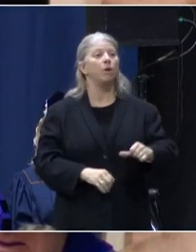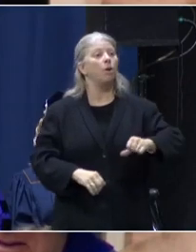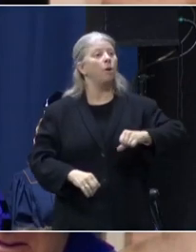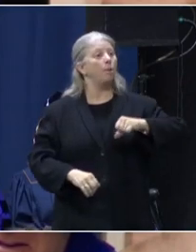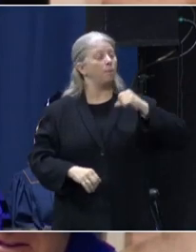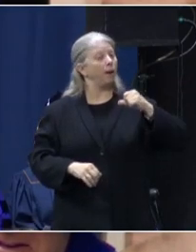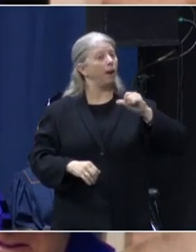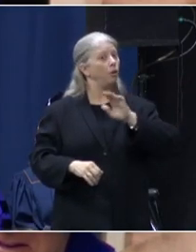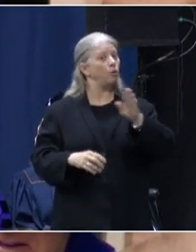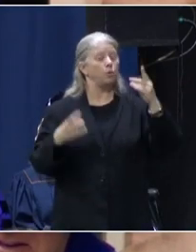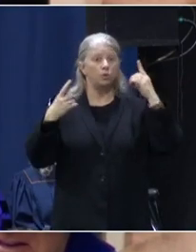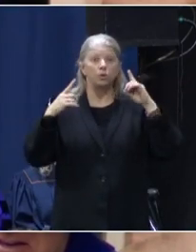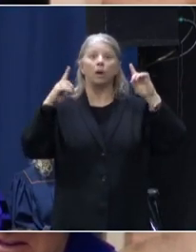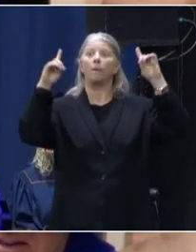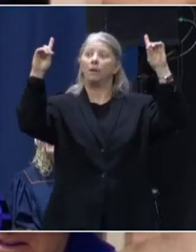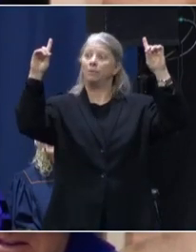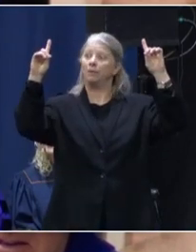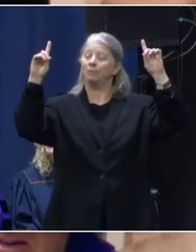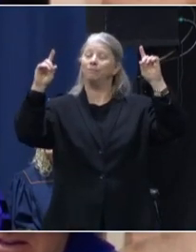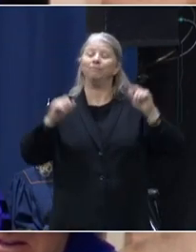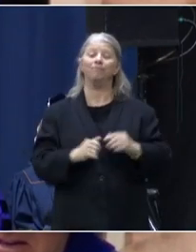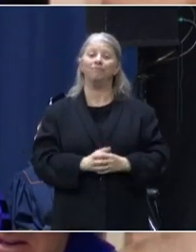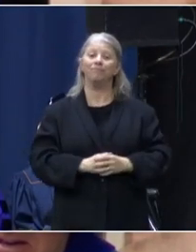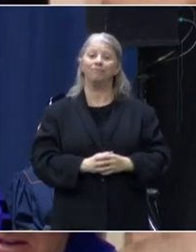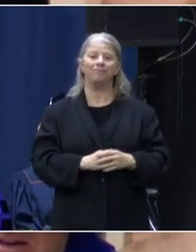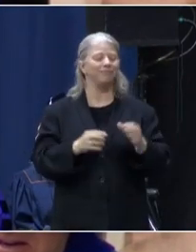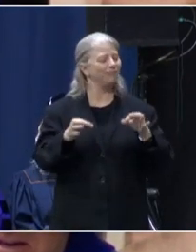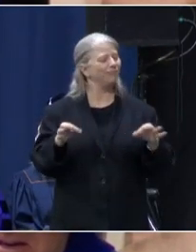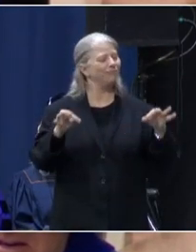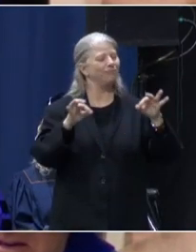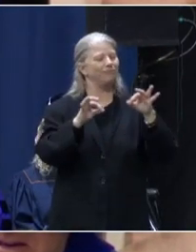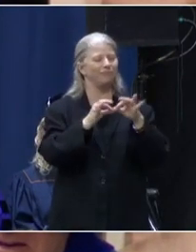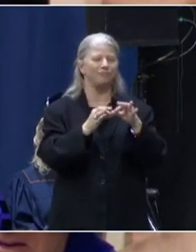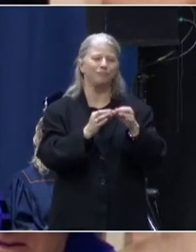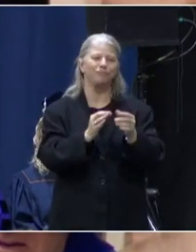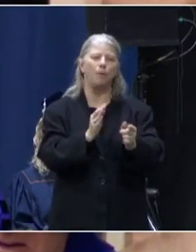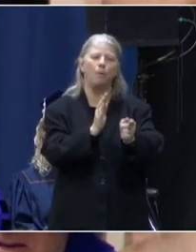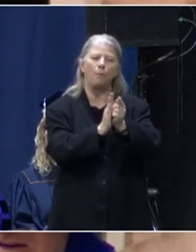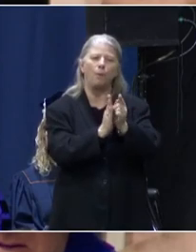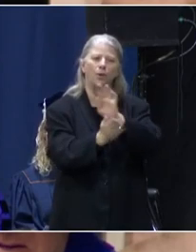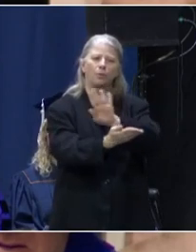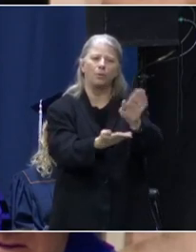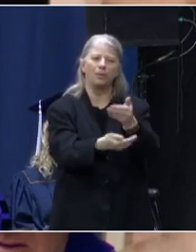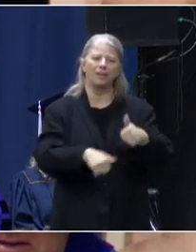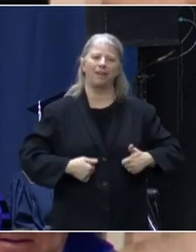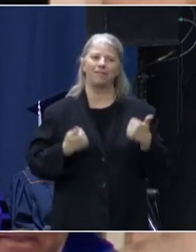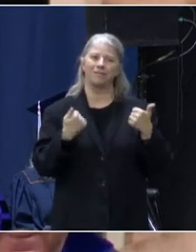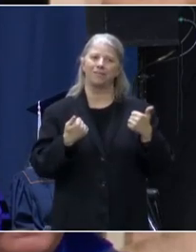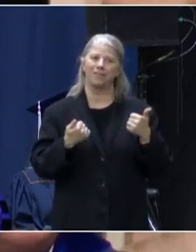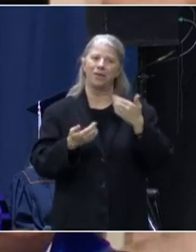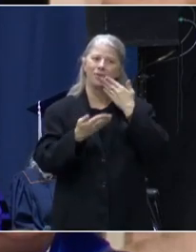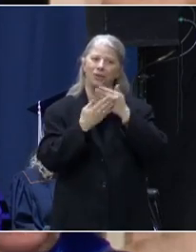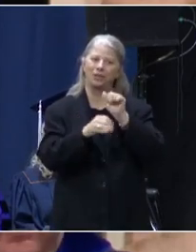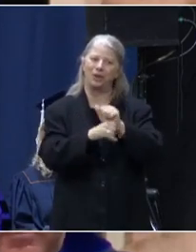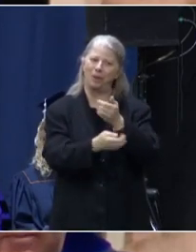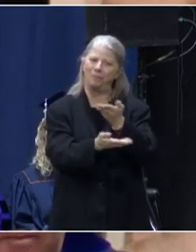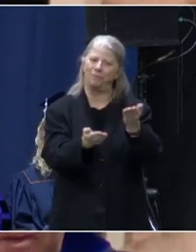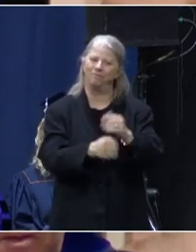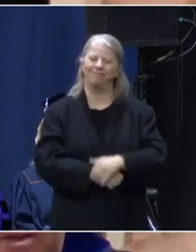your accomplishments and this significant milestone in your lives. Great job, everybody.